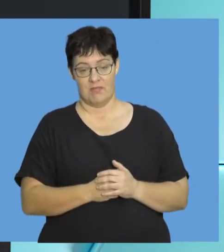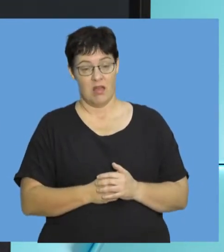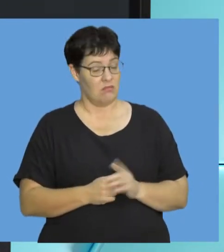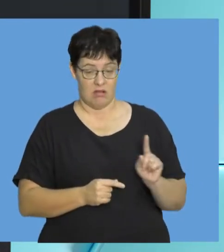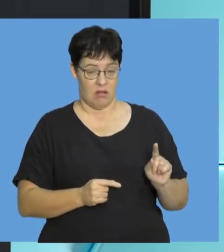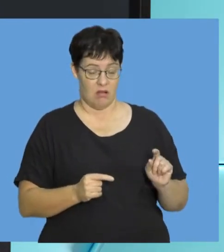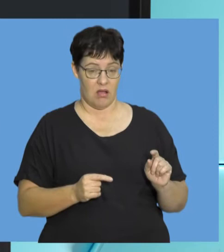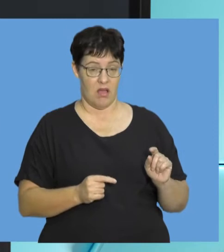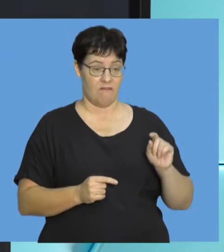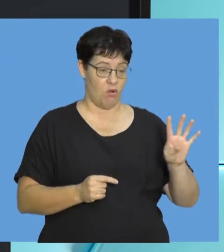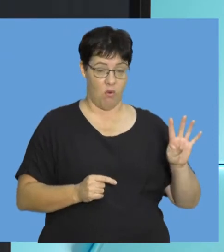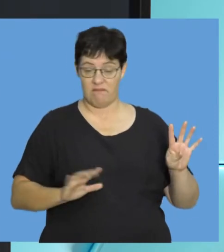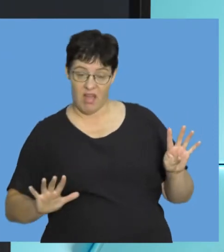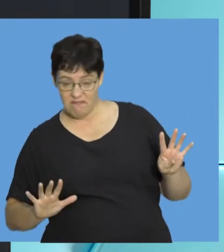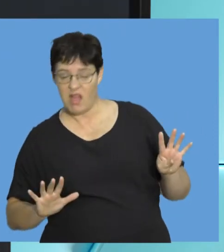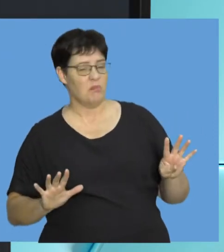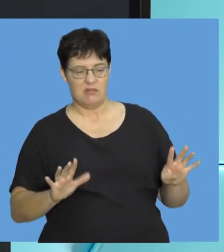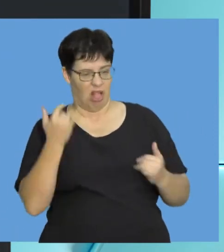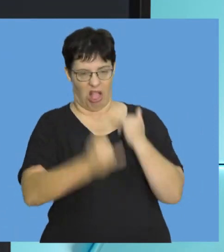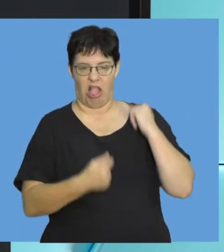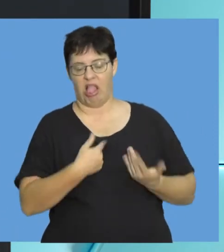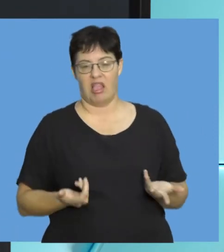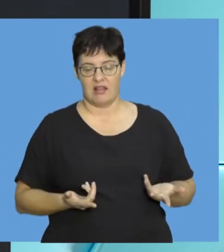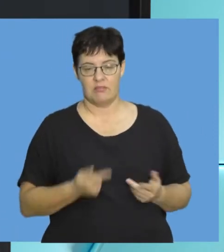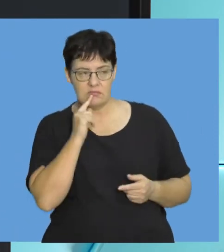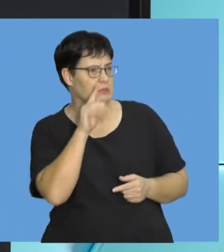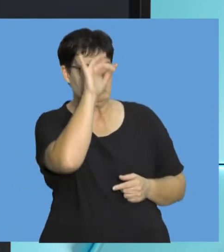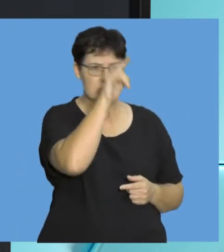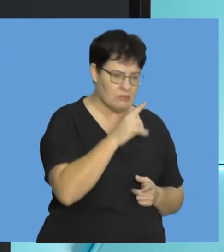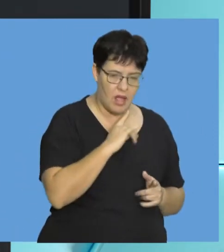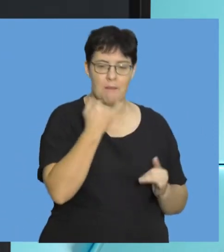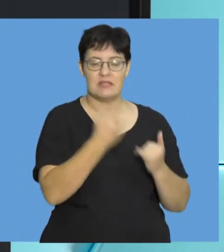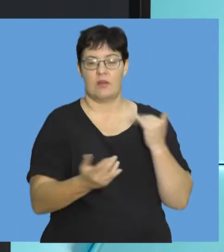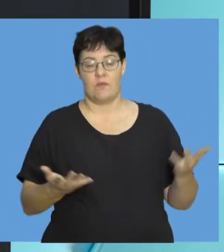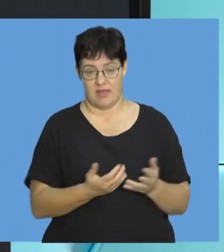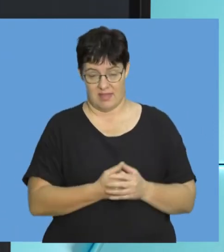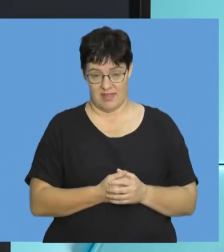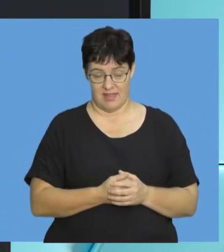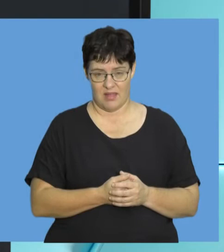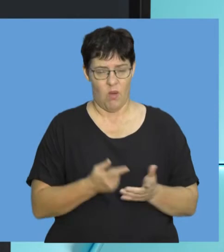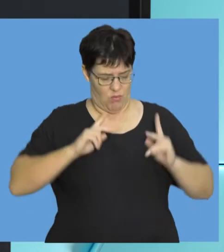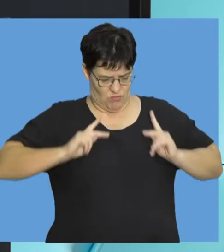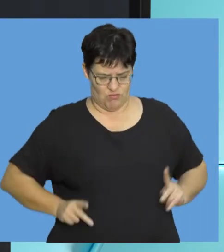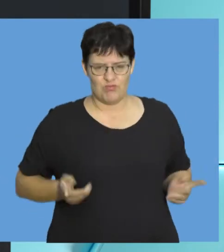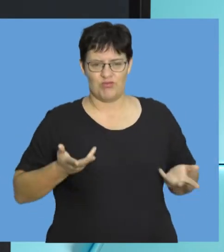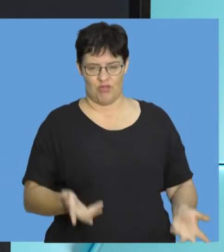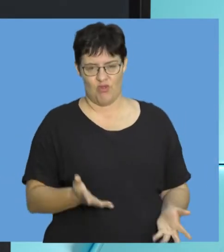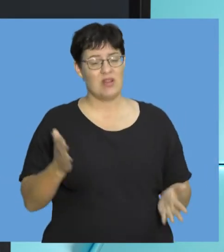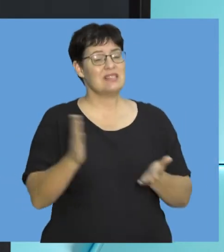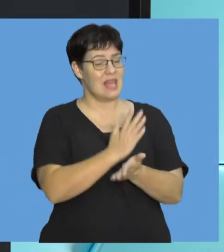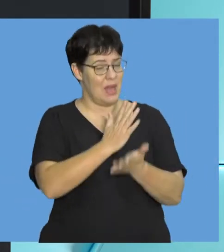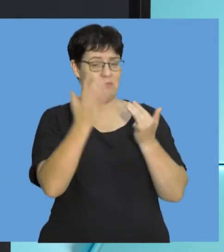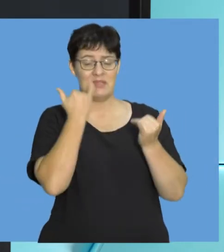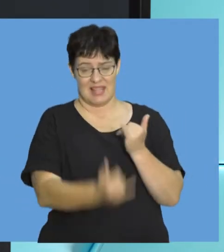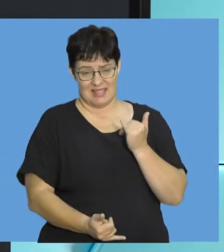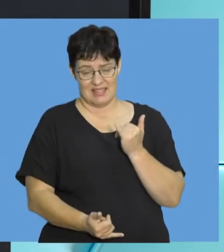I don't get that, then I can always go back and recheck where I made my mistakes. Because remember, we are human beings. Some mistakes that